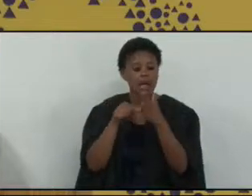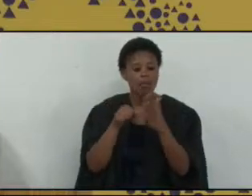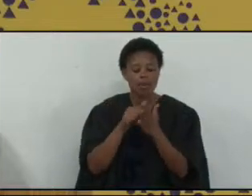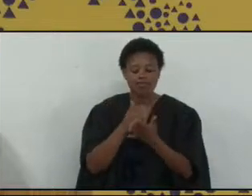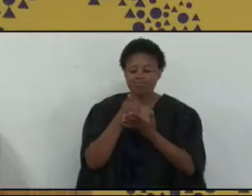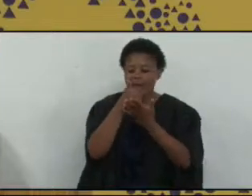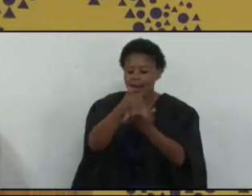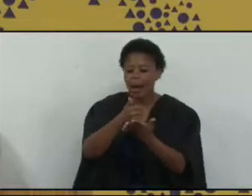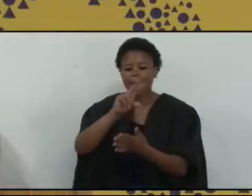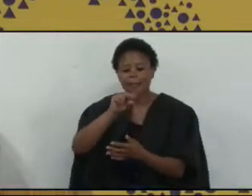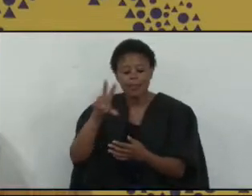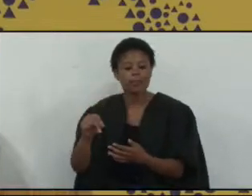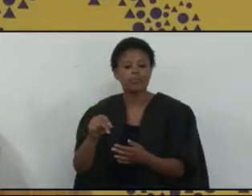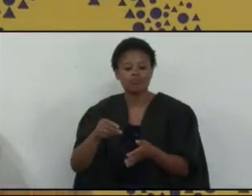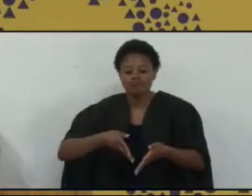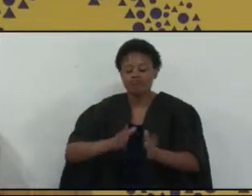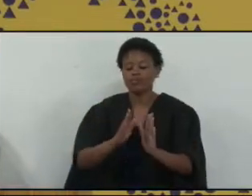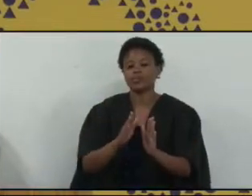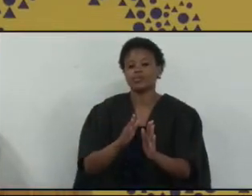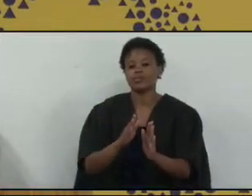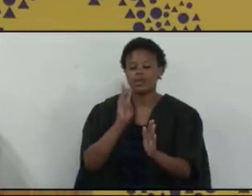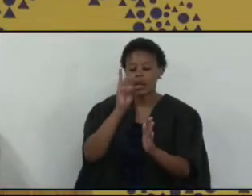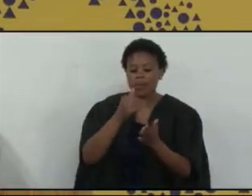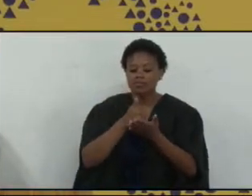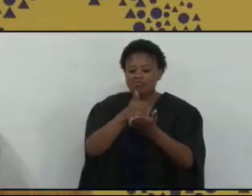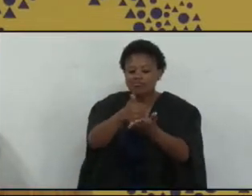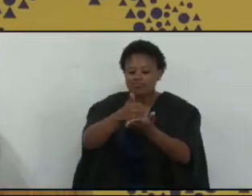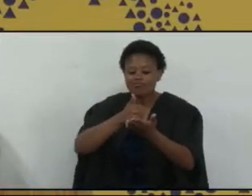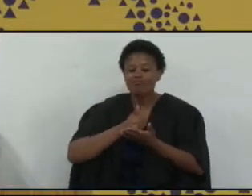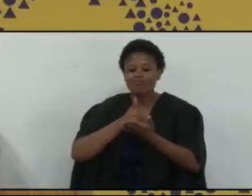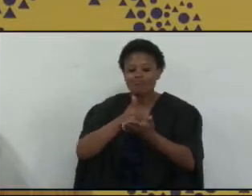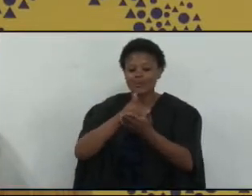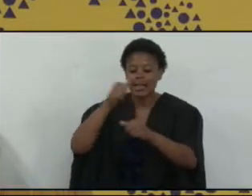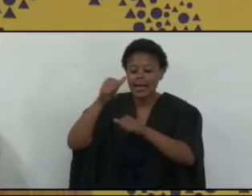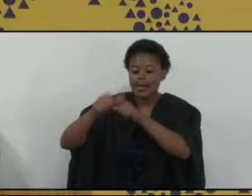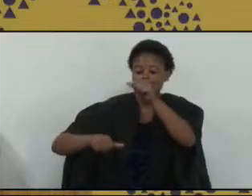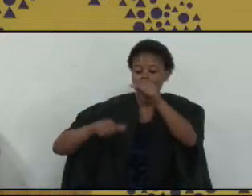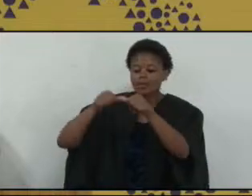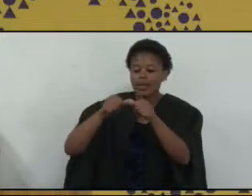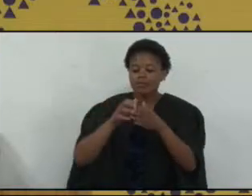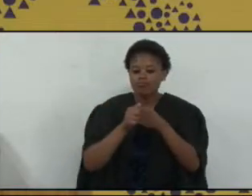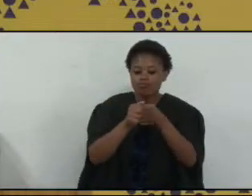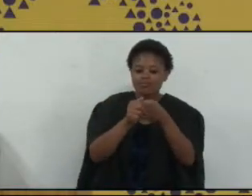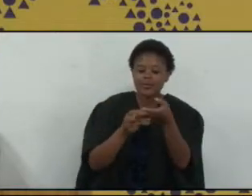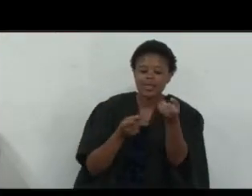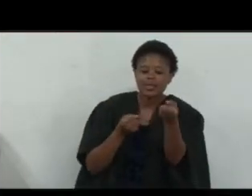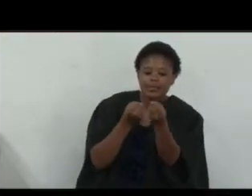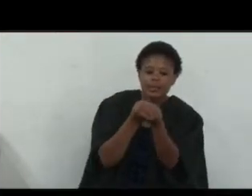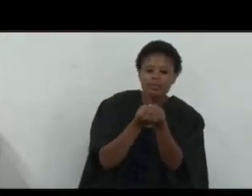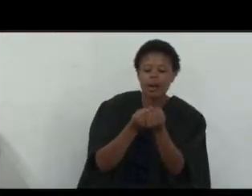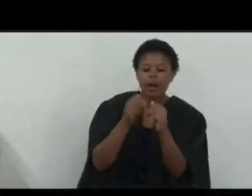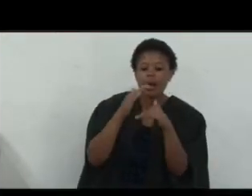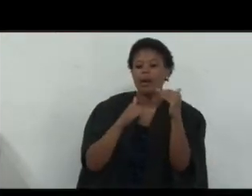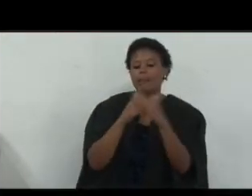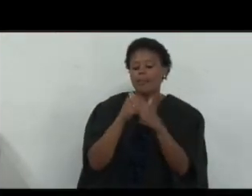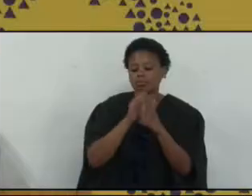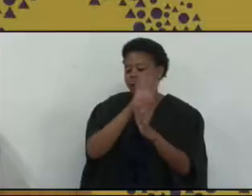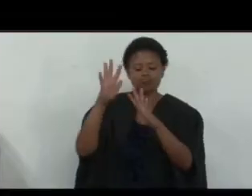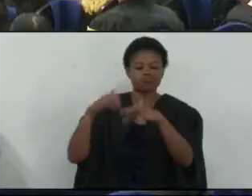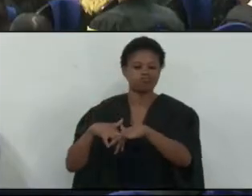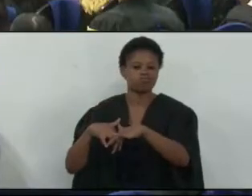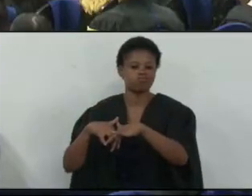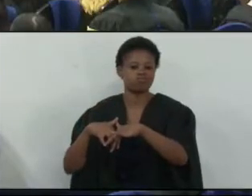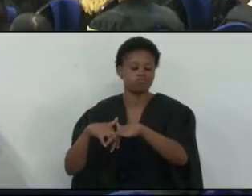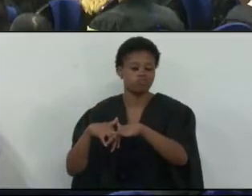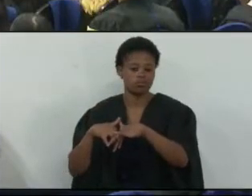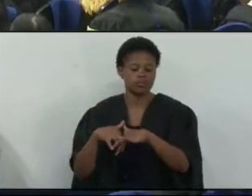helping others along the way. Let's help to build a generation of leaders that are supportive and build instead of tearing down.